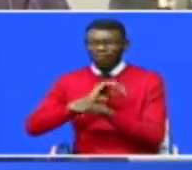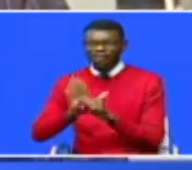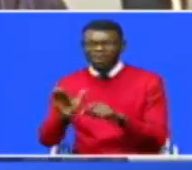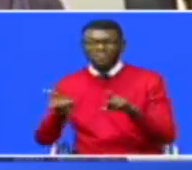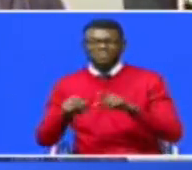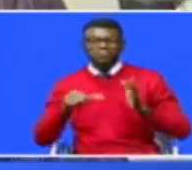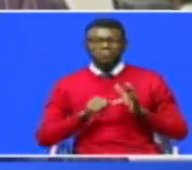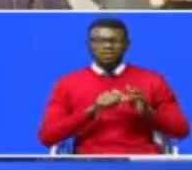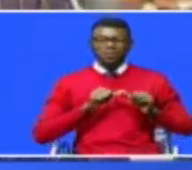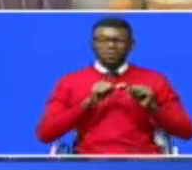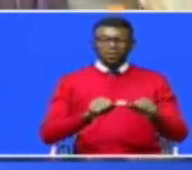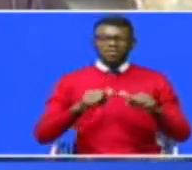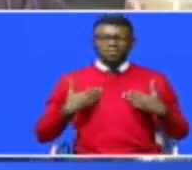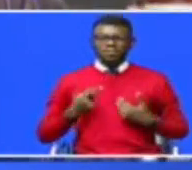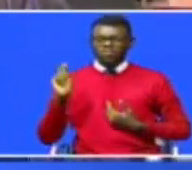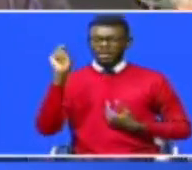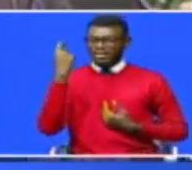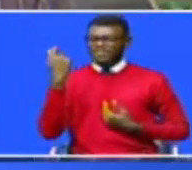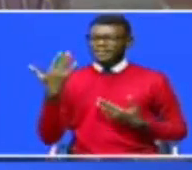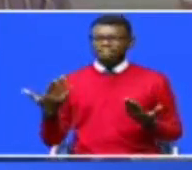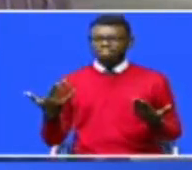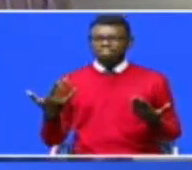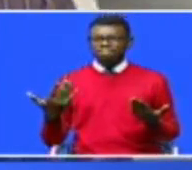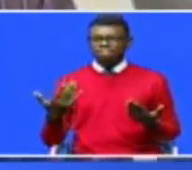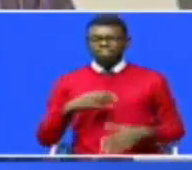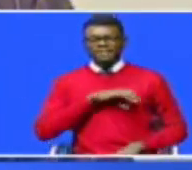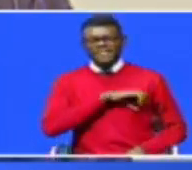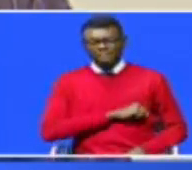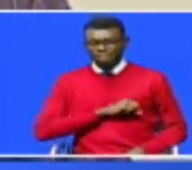coronavirus pandemic, Kenyans have no otherwise but to belt up